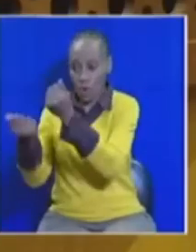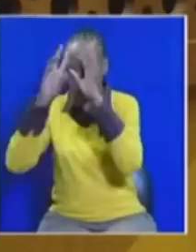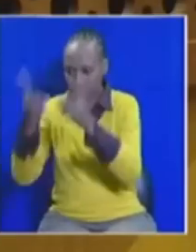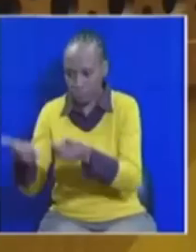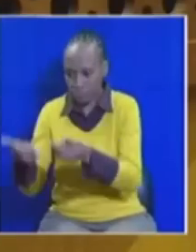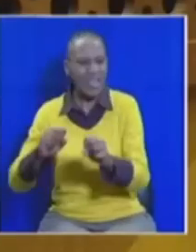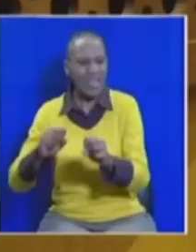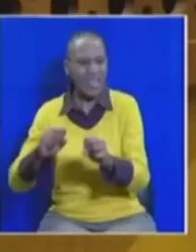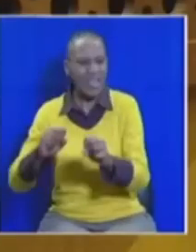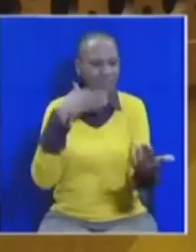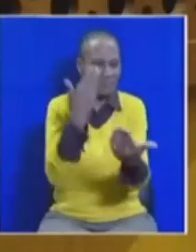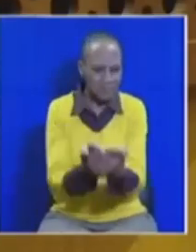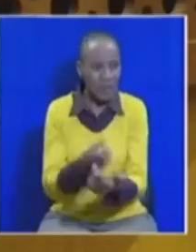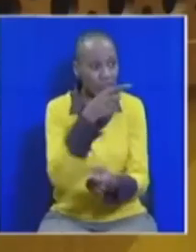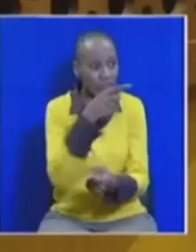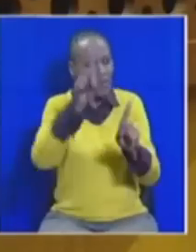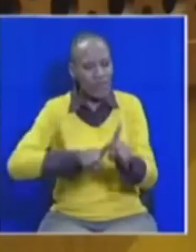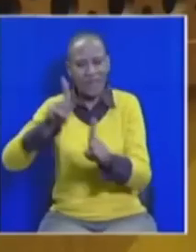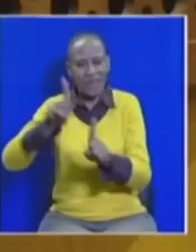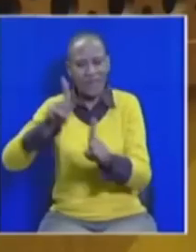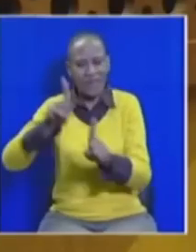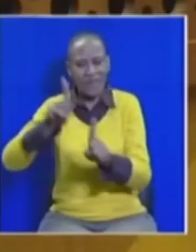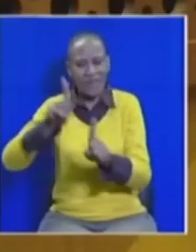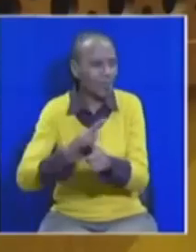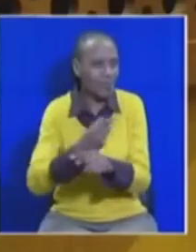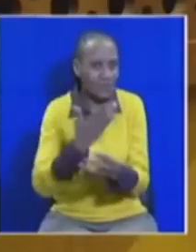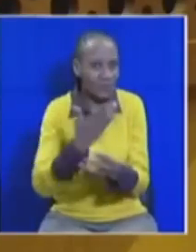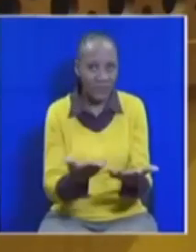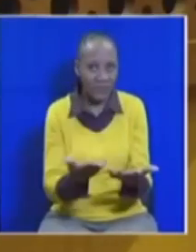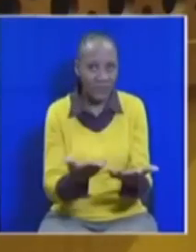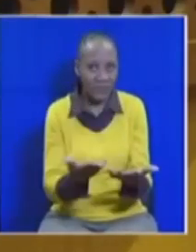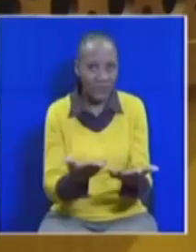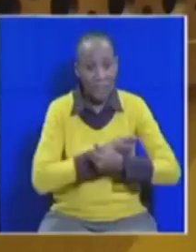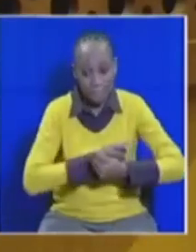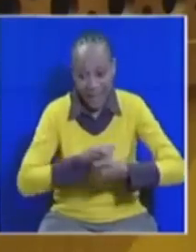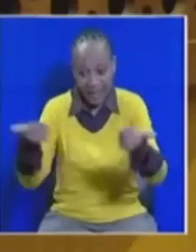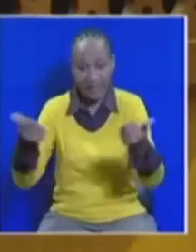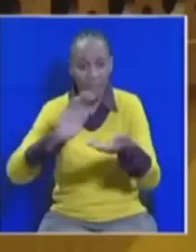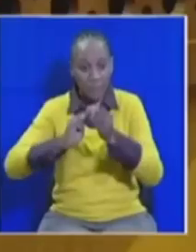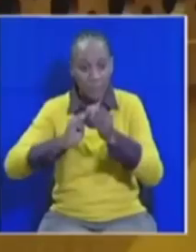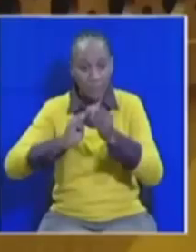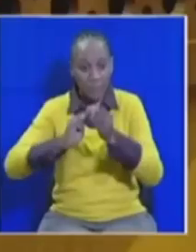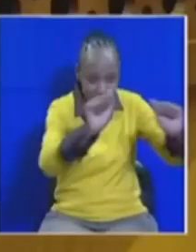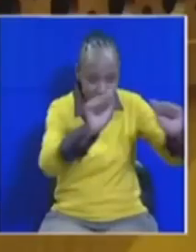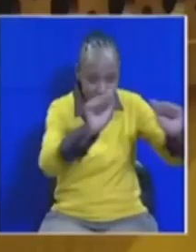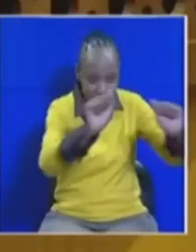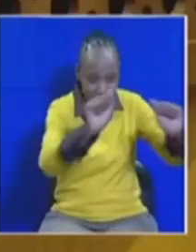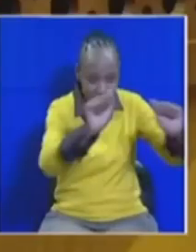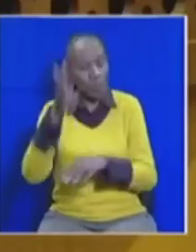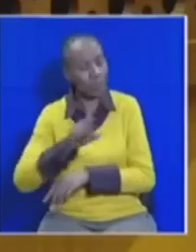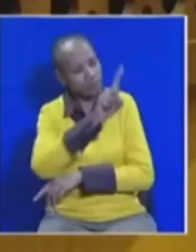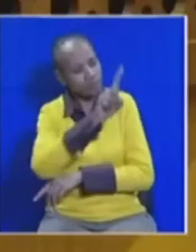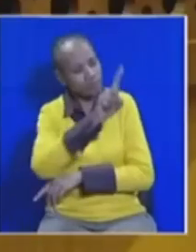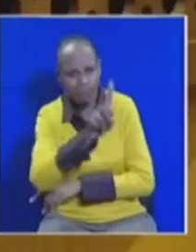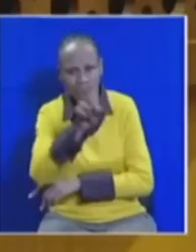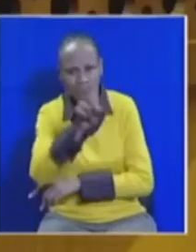motion, you lose every single time. And when you go to your constituencies, people will ask you, they